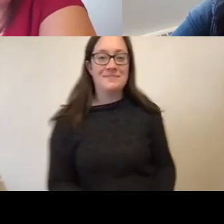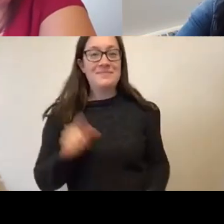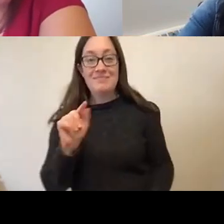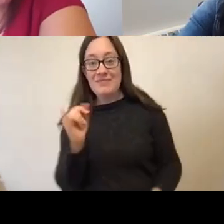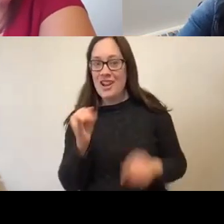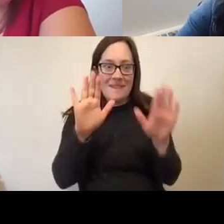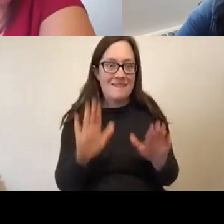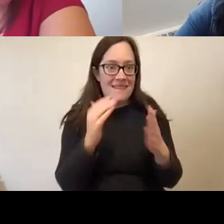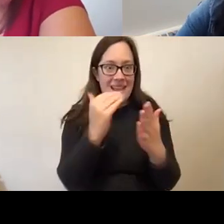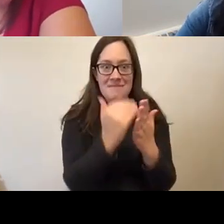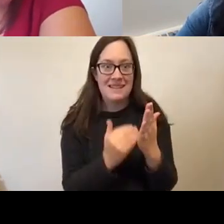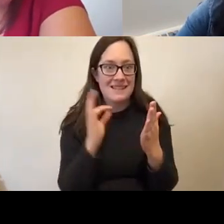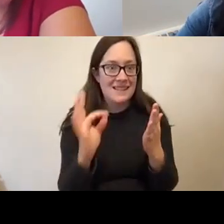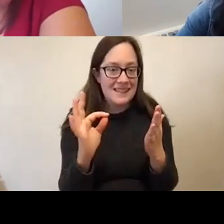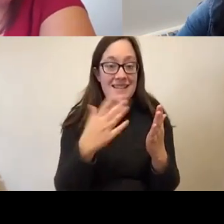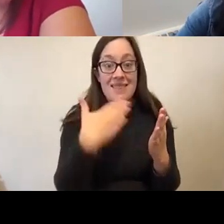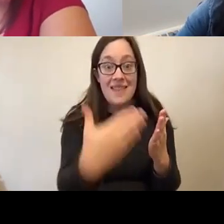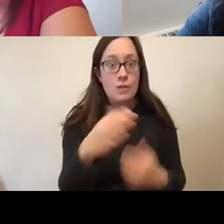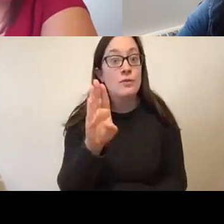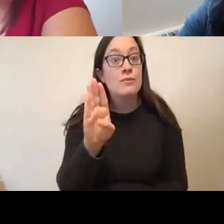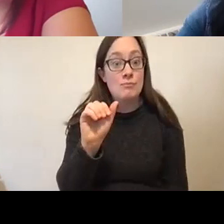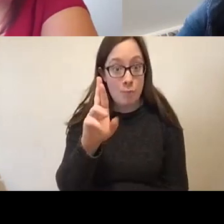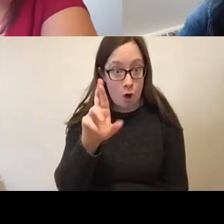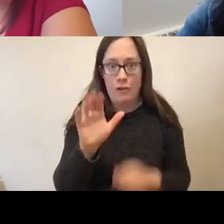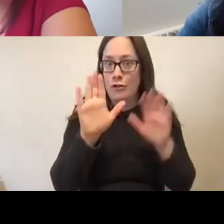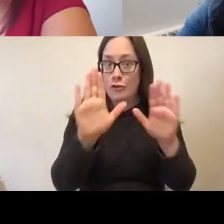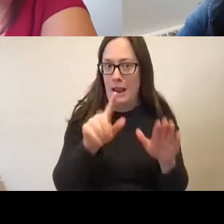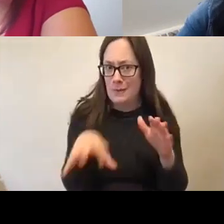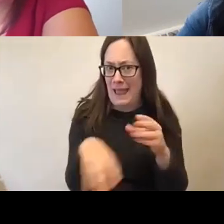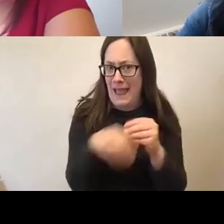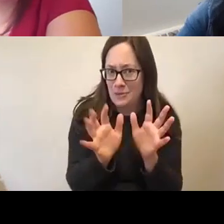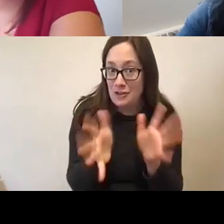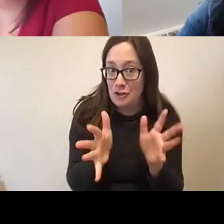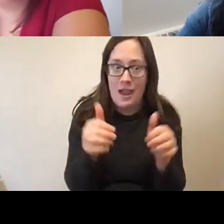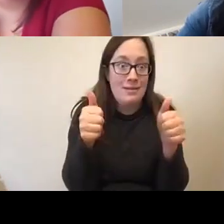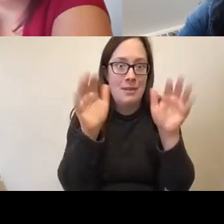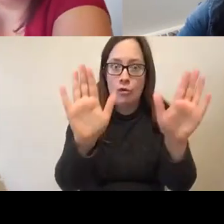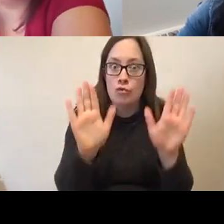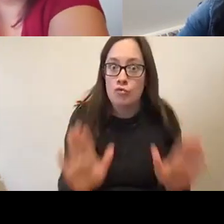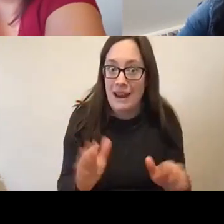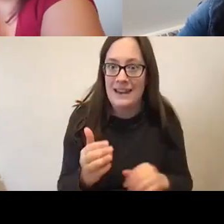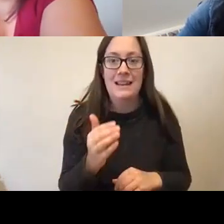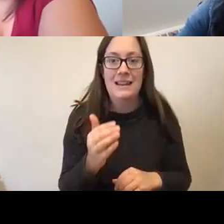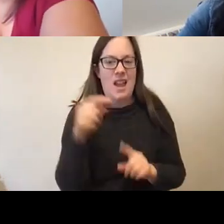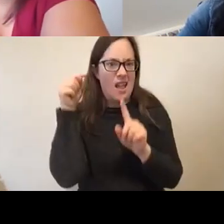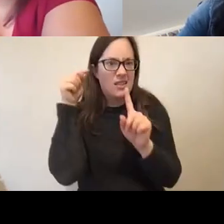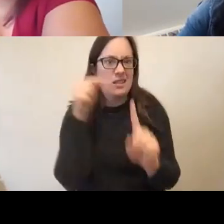All right, thank you. So yeah, Barbara, definitely if you could type some of that up in the chat, especially some of